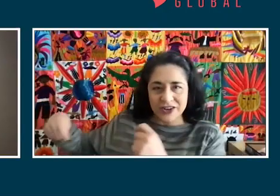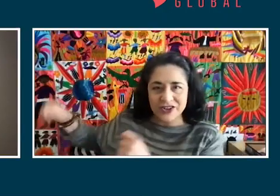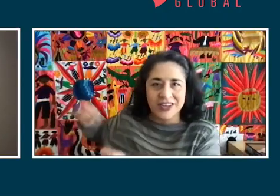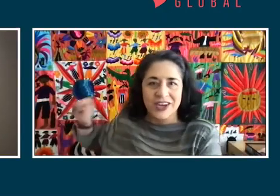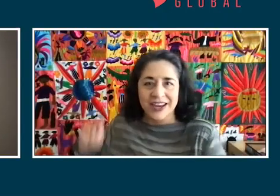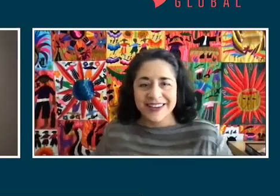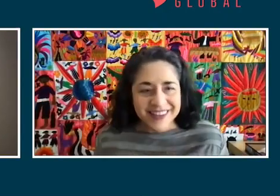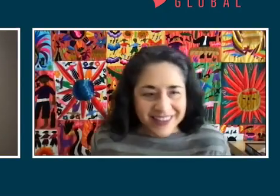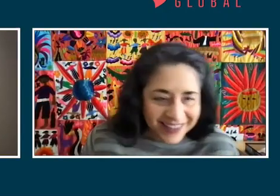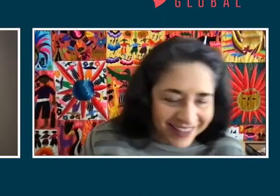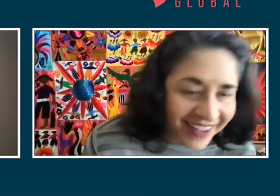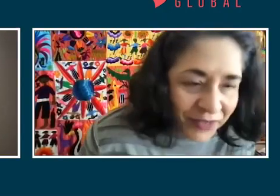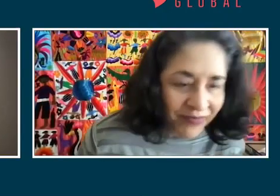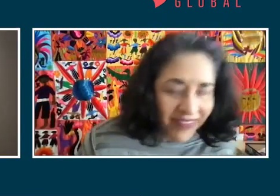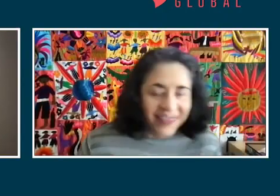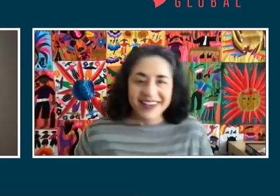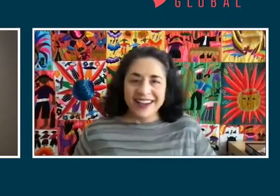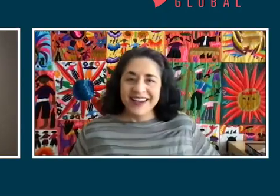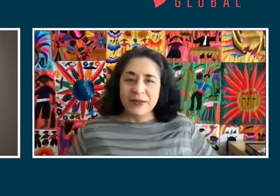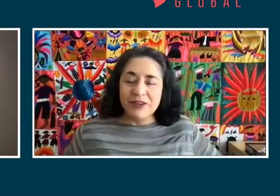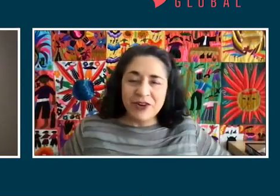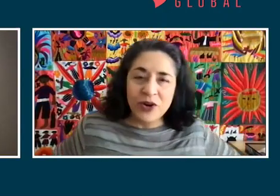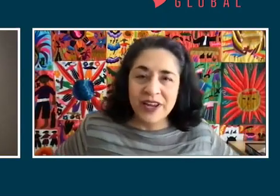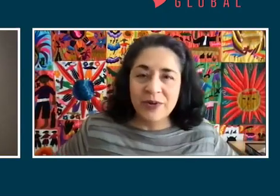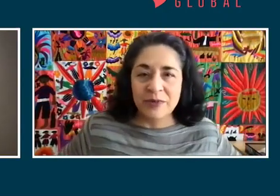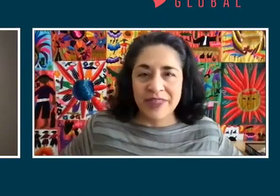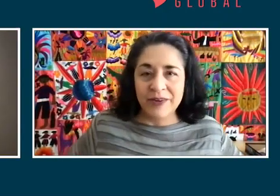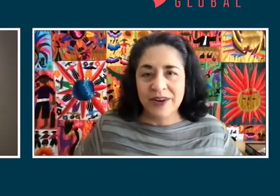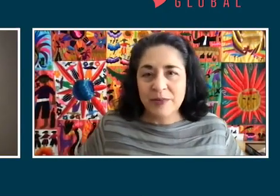all, many you all notes. were like saying all the things. I was like, check.